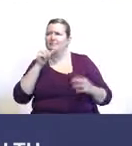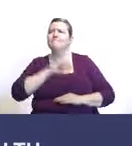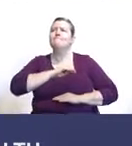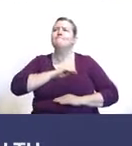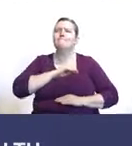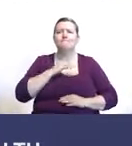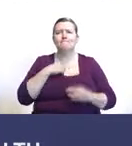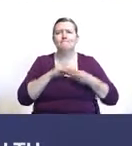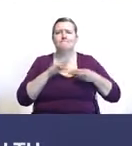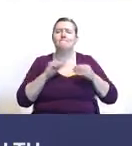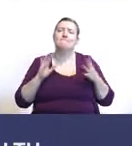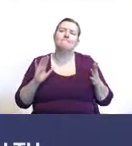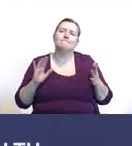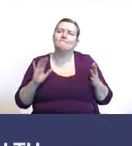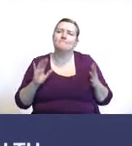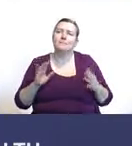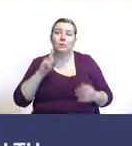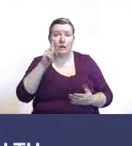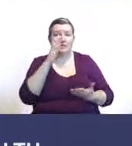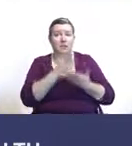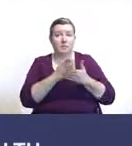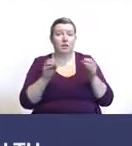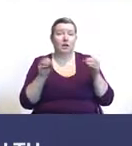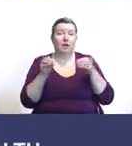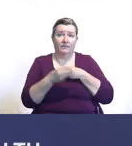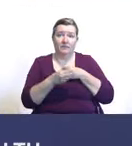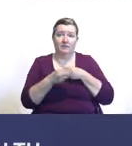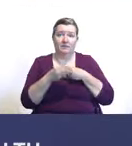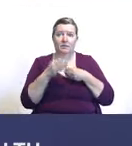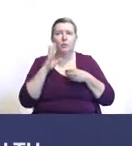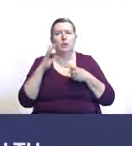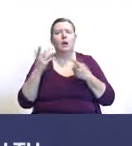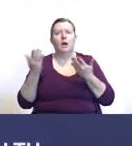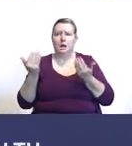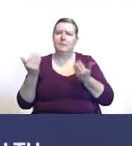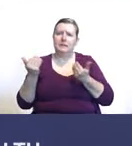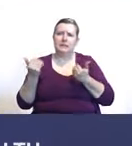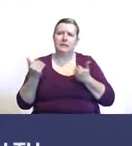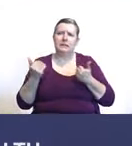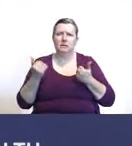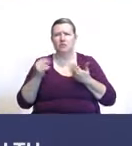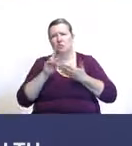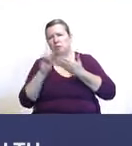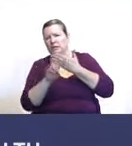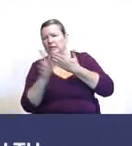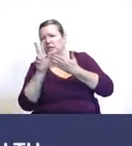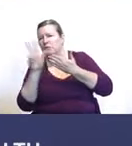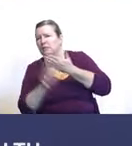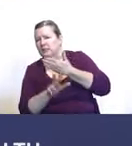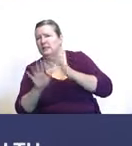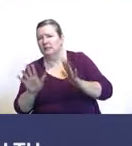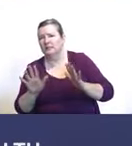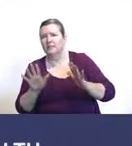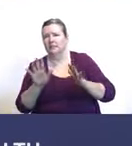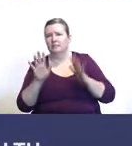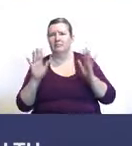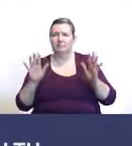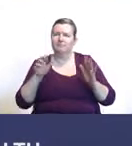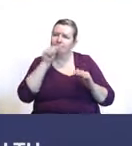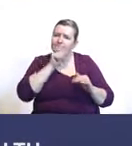The one-stops, I have 2 comments on that. They're coming. I think it's a matter of weeks. I said that last week, and I think it is a matter of weeks. Bear with me on